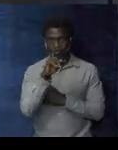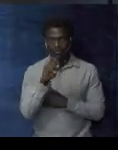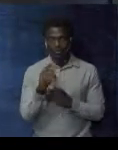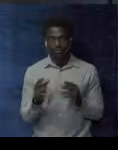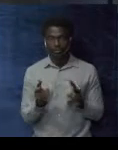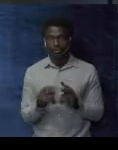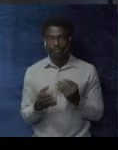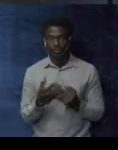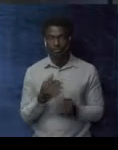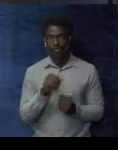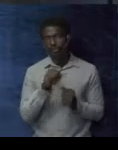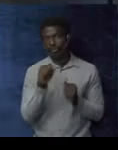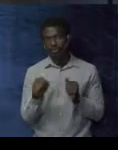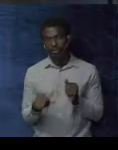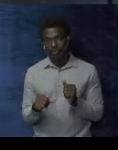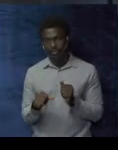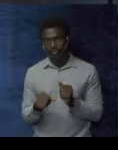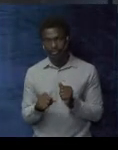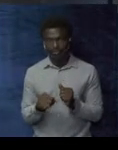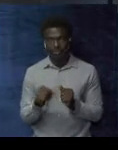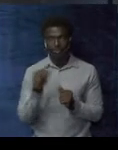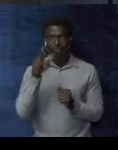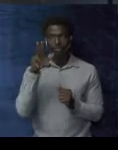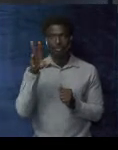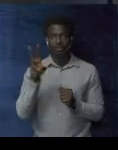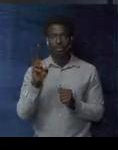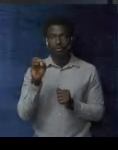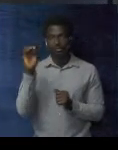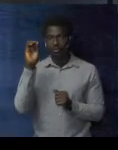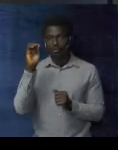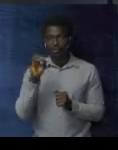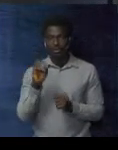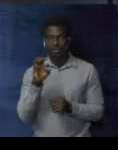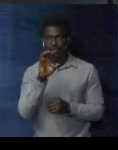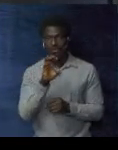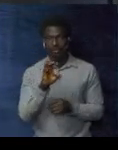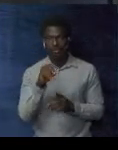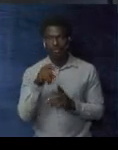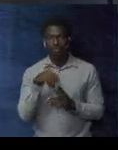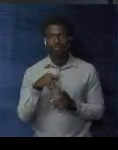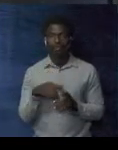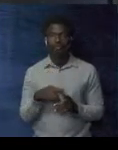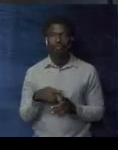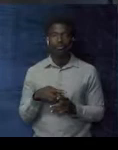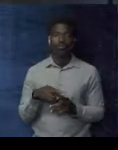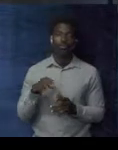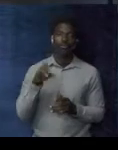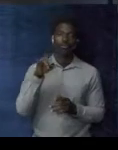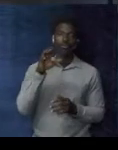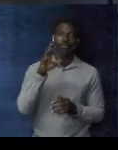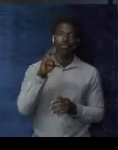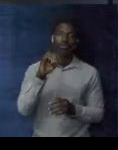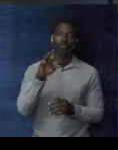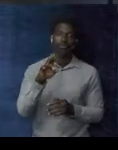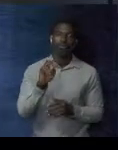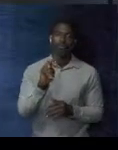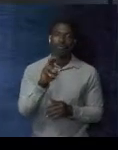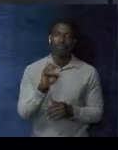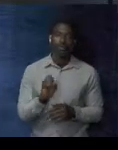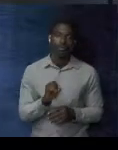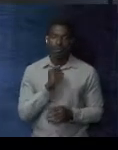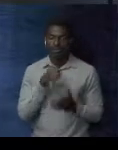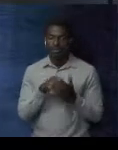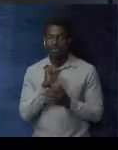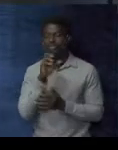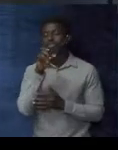simple. So options are angle, 360 degrees, circle, or circumference. And I can hear some